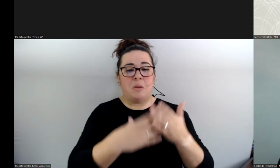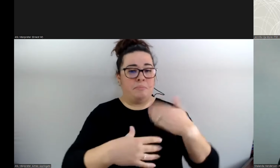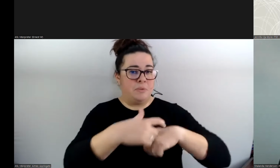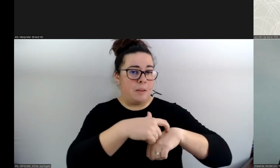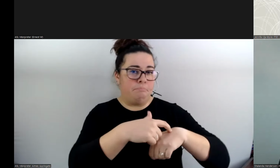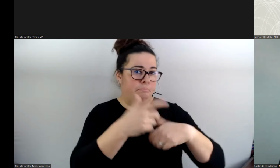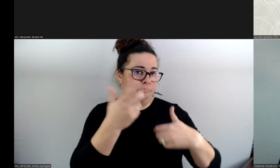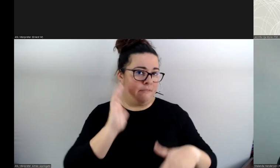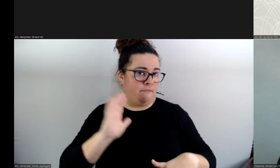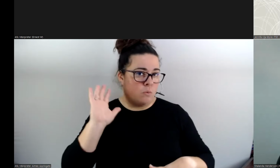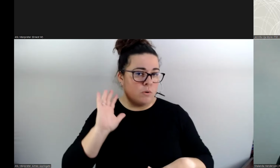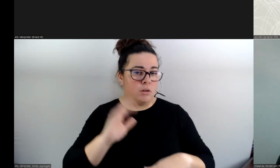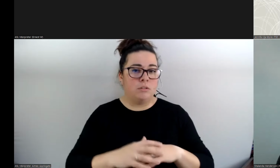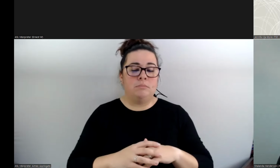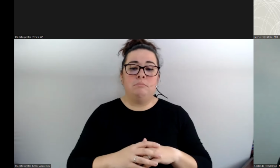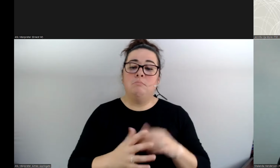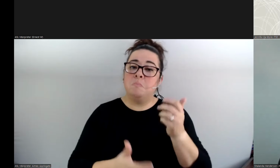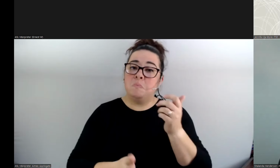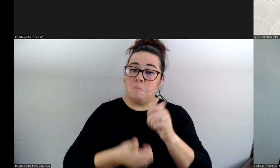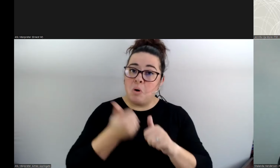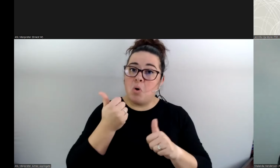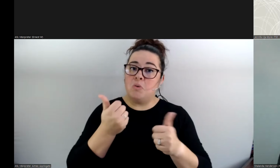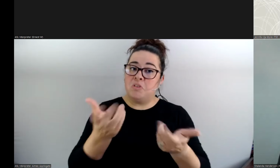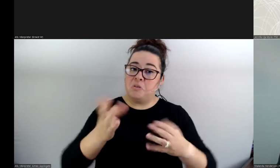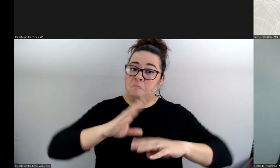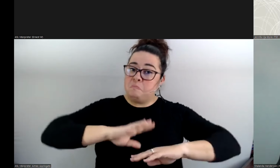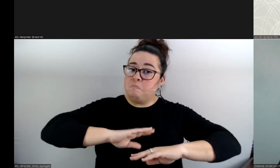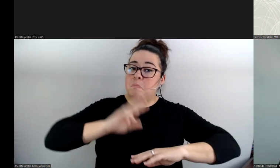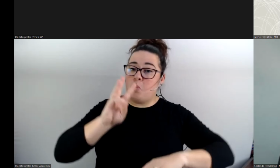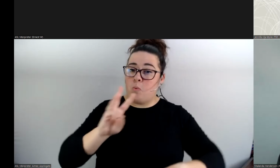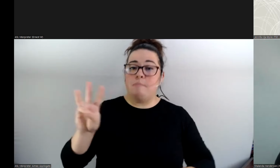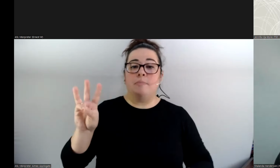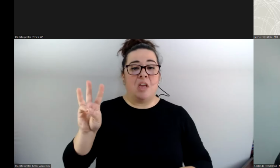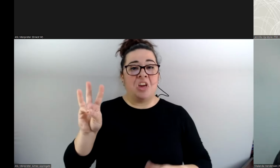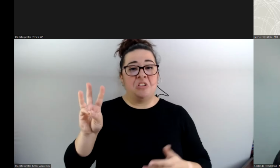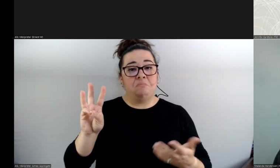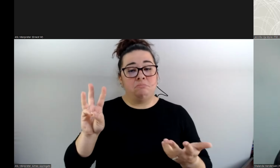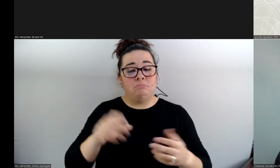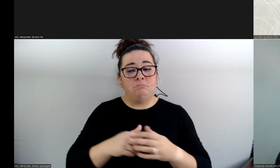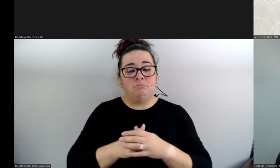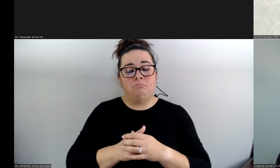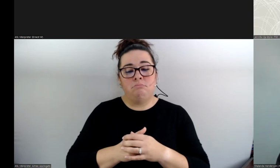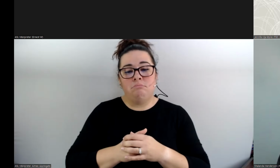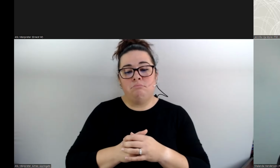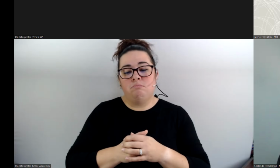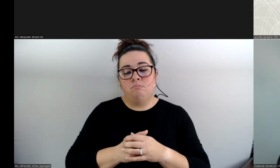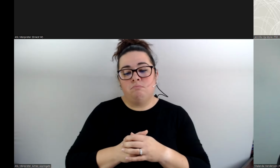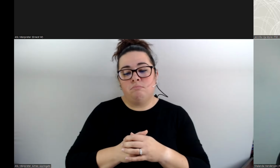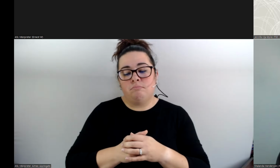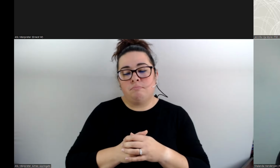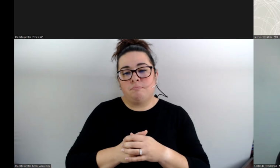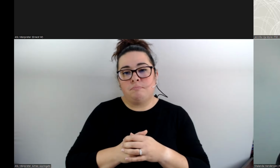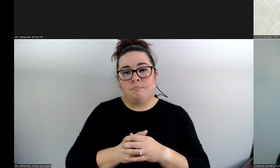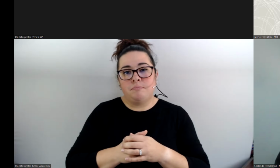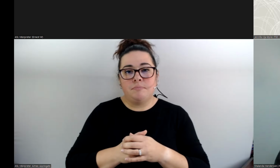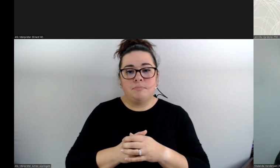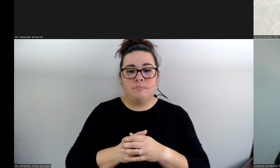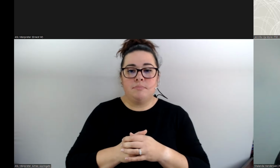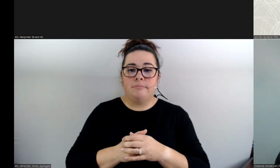people overall are satisfied with the NCRN website, giving it like a high mark. And some of the features that